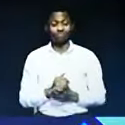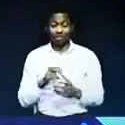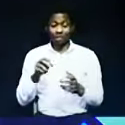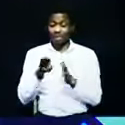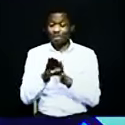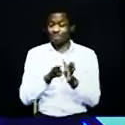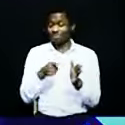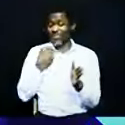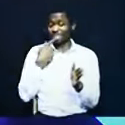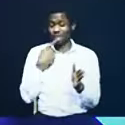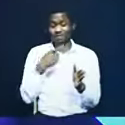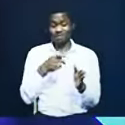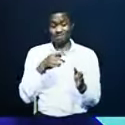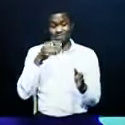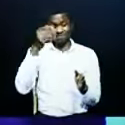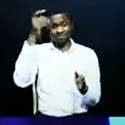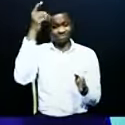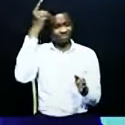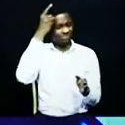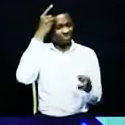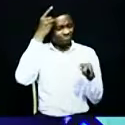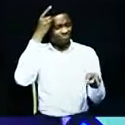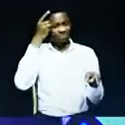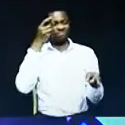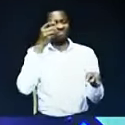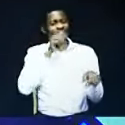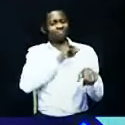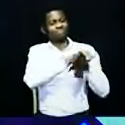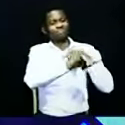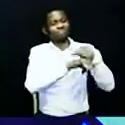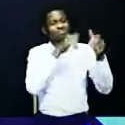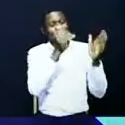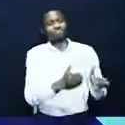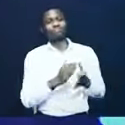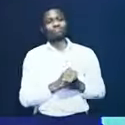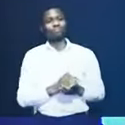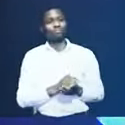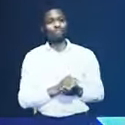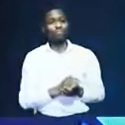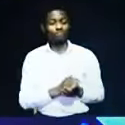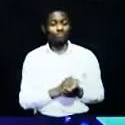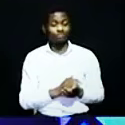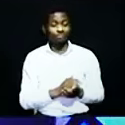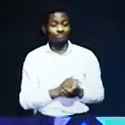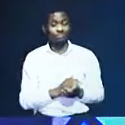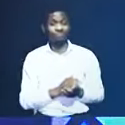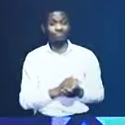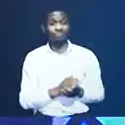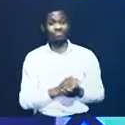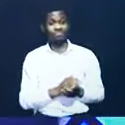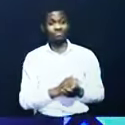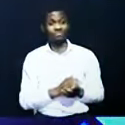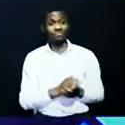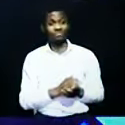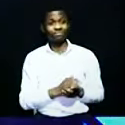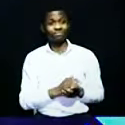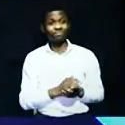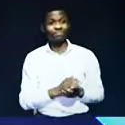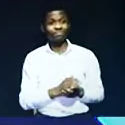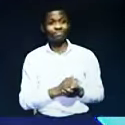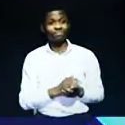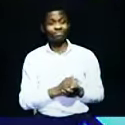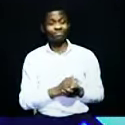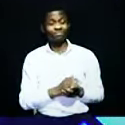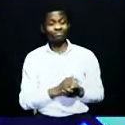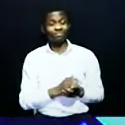deceiver. Trono, Edin, who dances or your dada for. And the best way he can manage all of us is to create an impression that